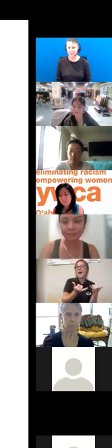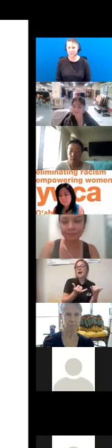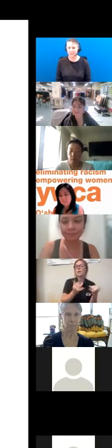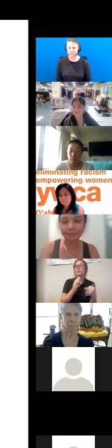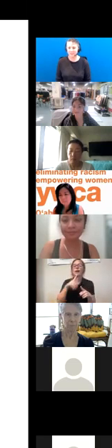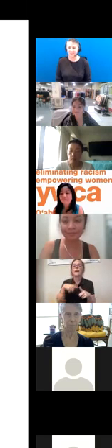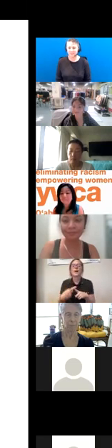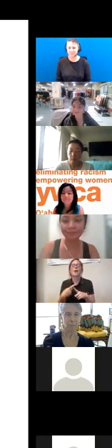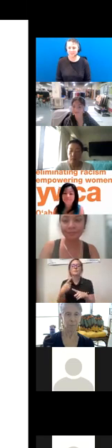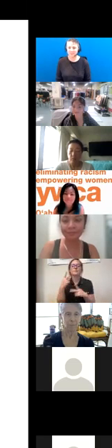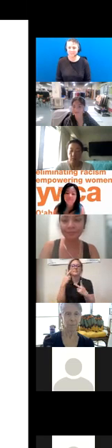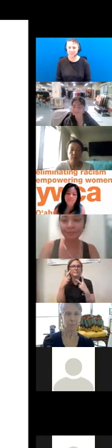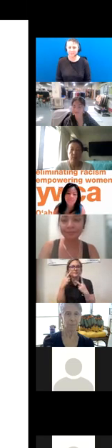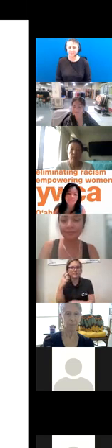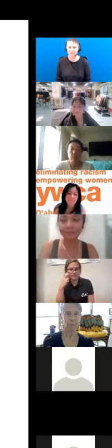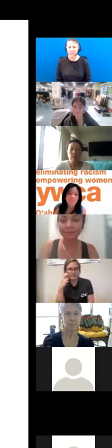an effort to learn.